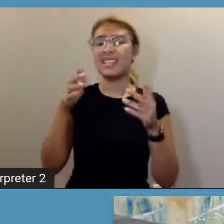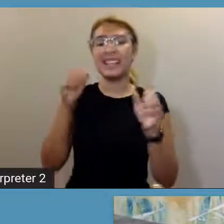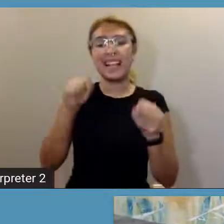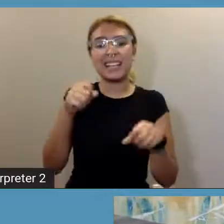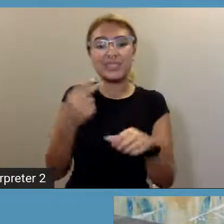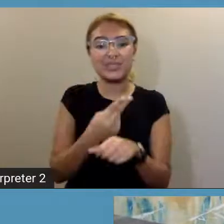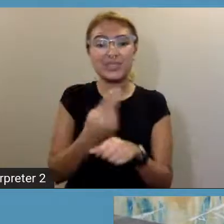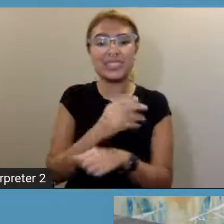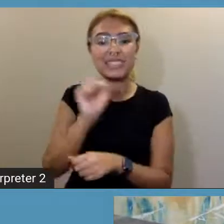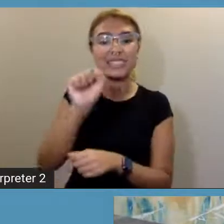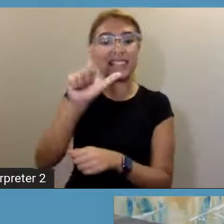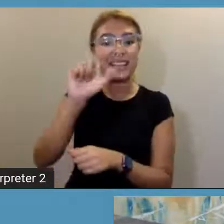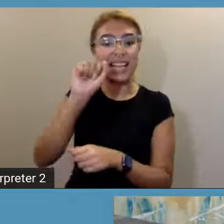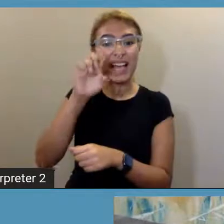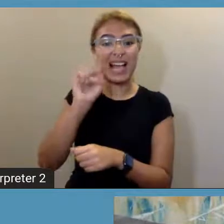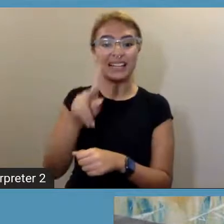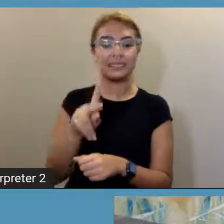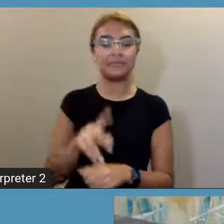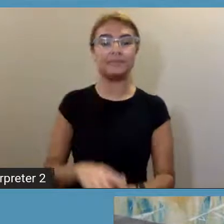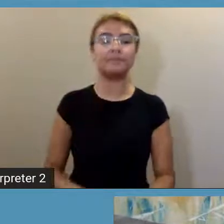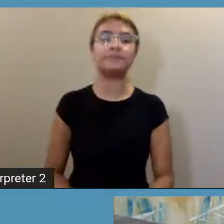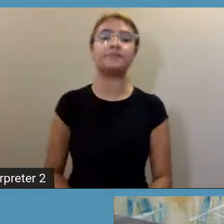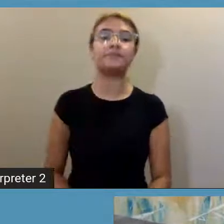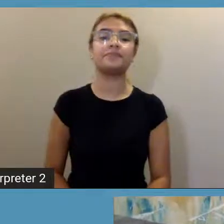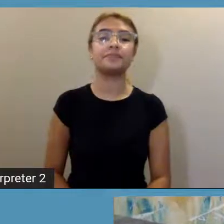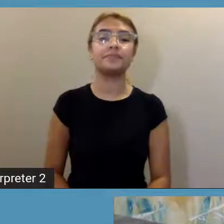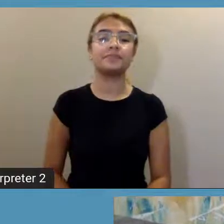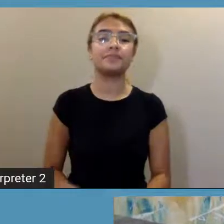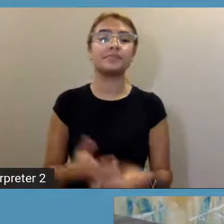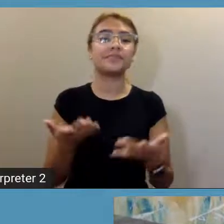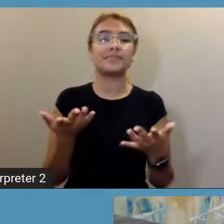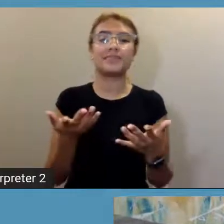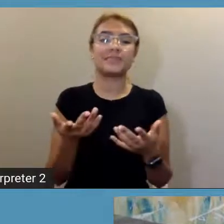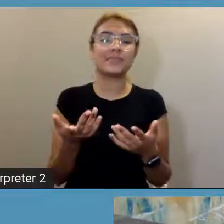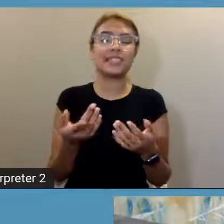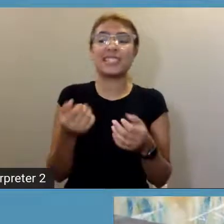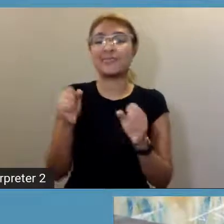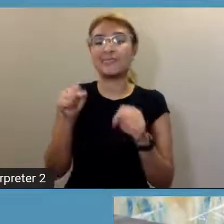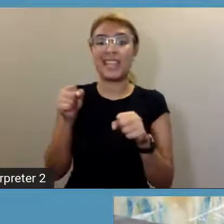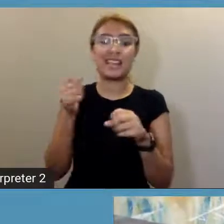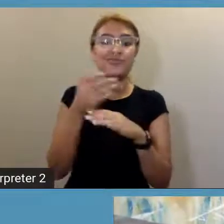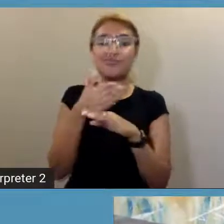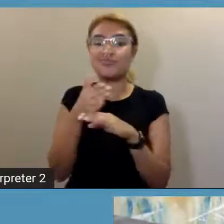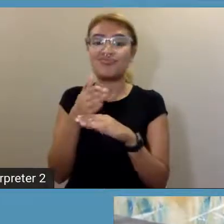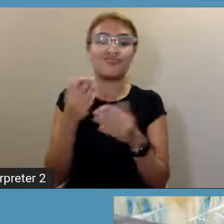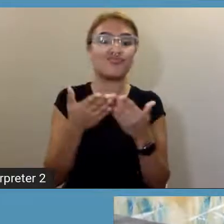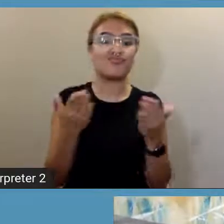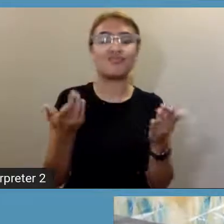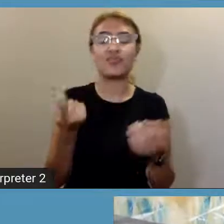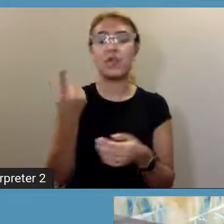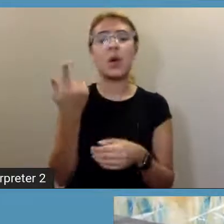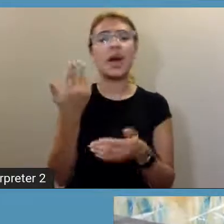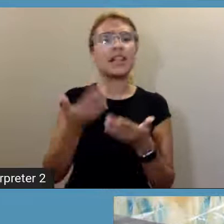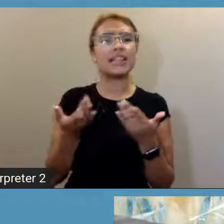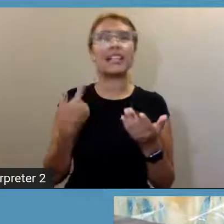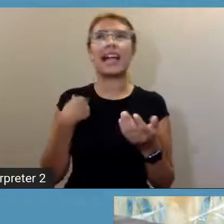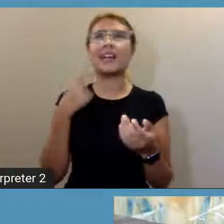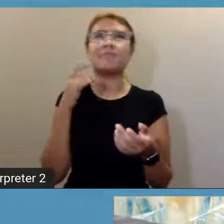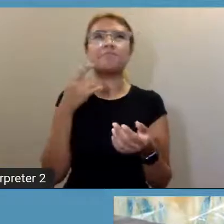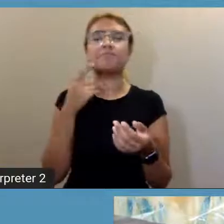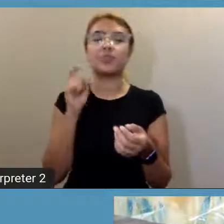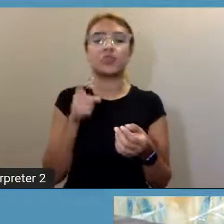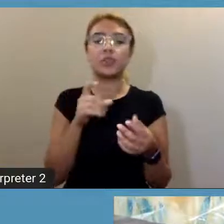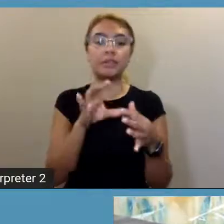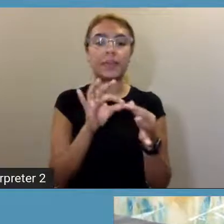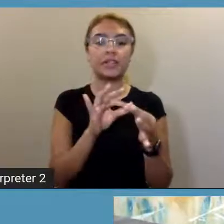that's the Slack. industry standard by now, Sure. and it will let you share everything. But one of the things, and actually, I should have mentioned this. You